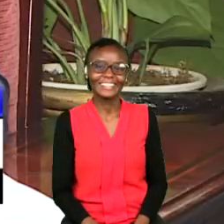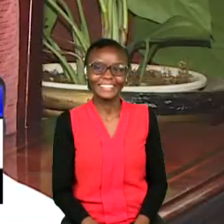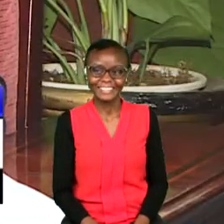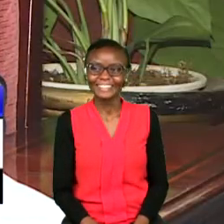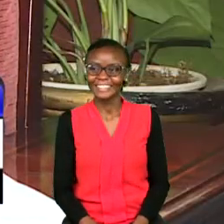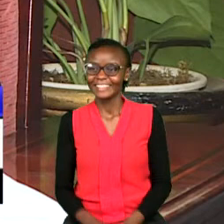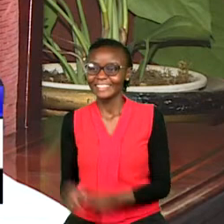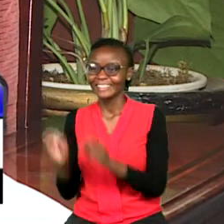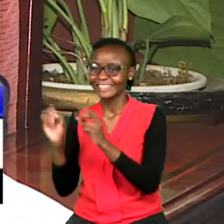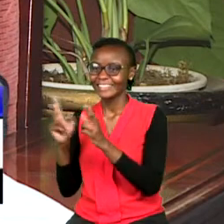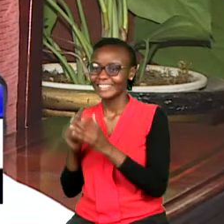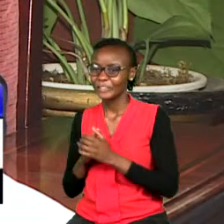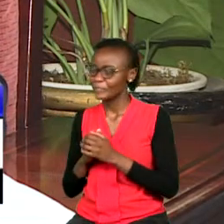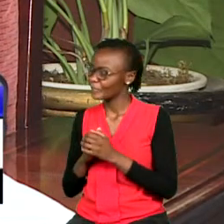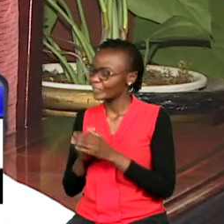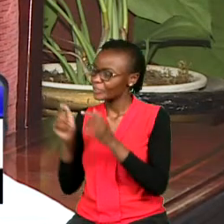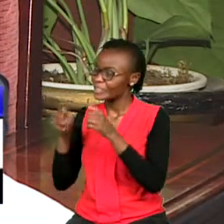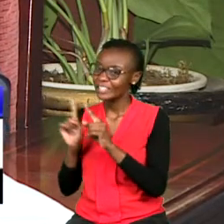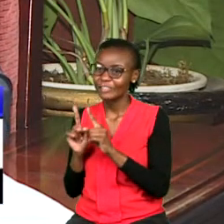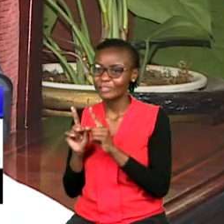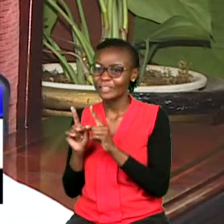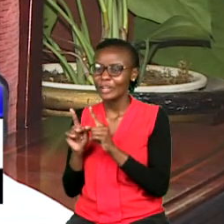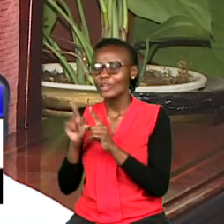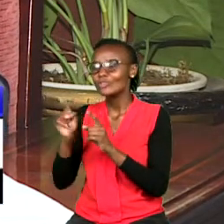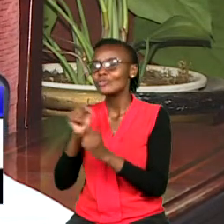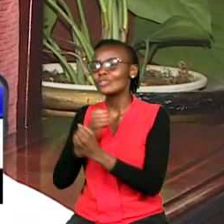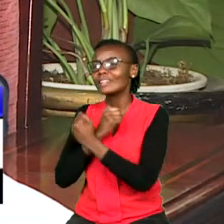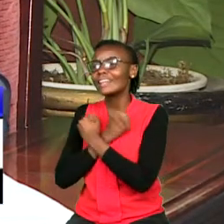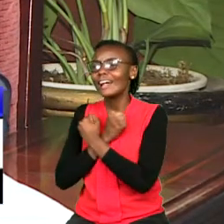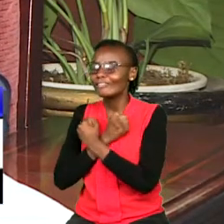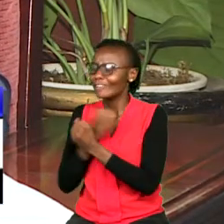Dr. Mwangi, what is with you and numbers?